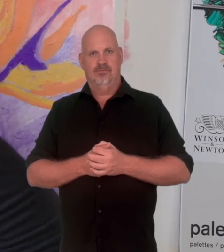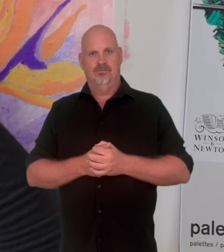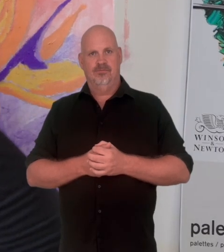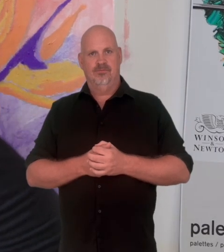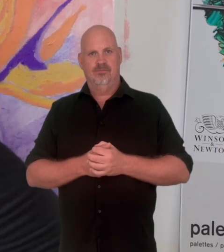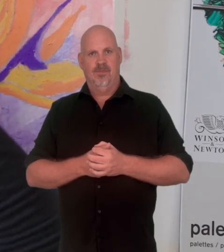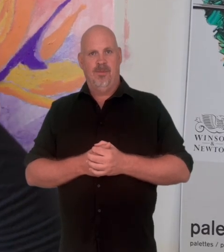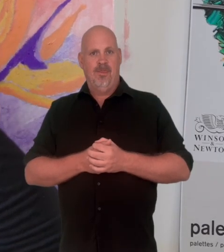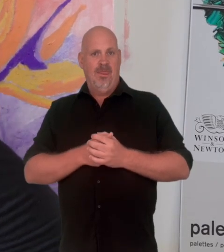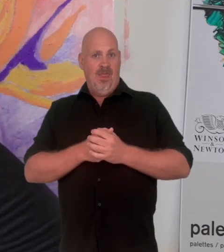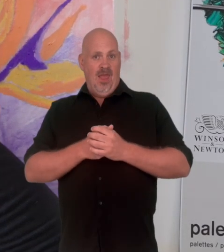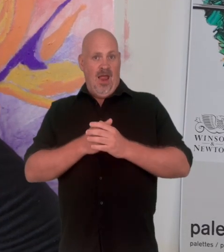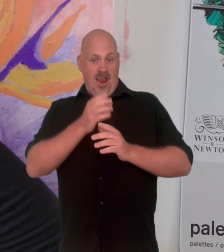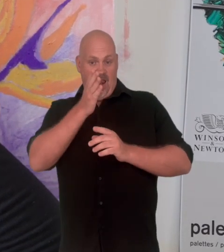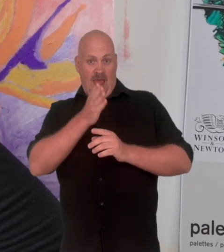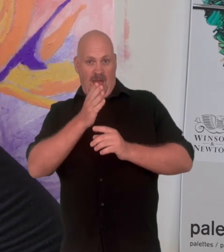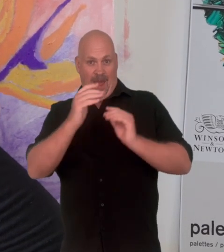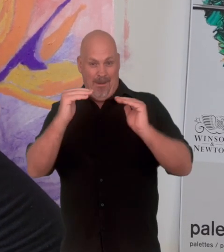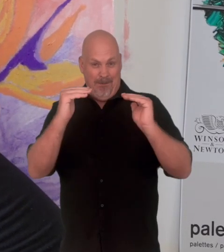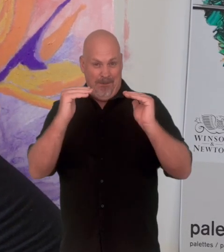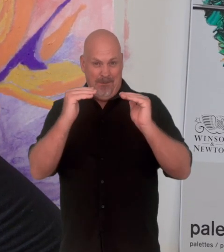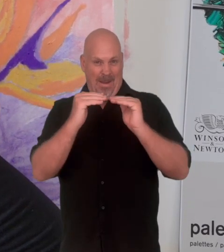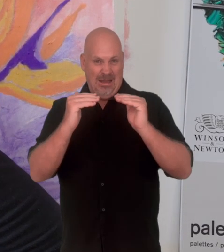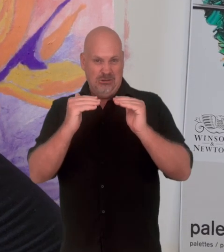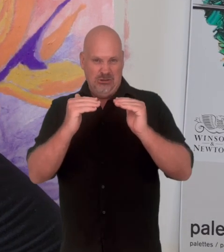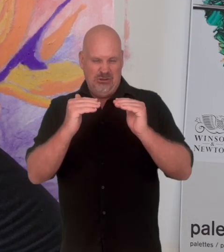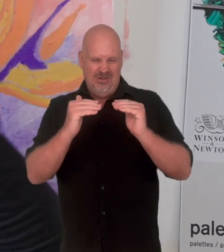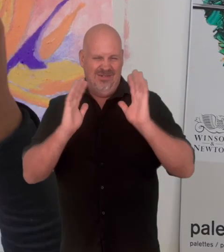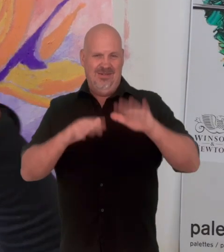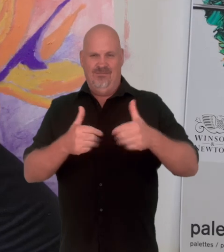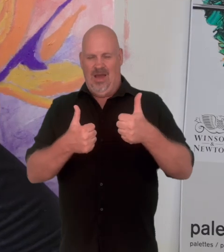My lines aren't really matching, but that's also okay.